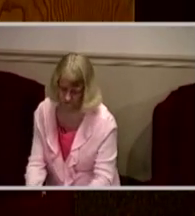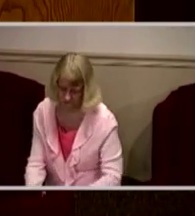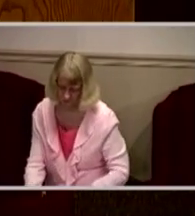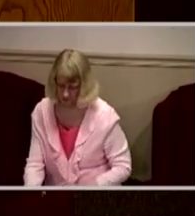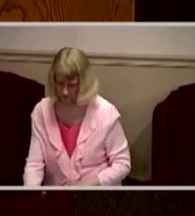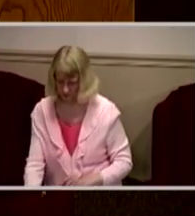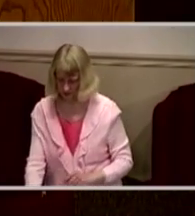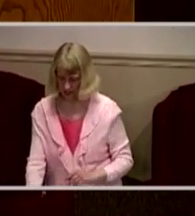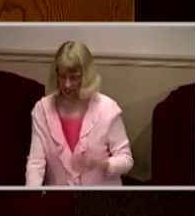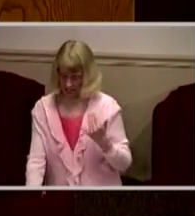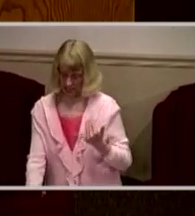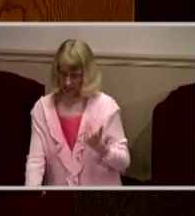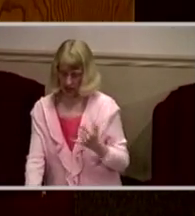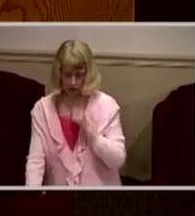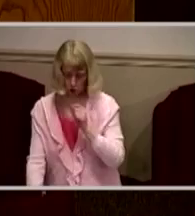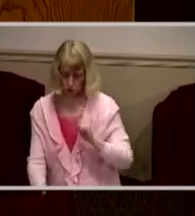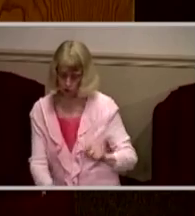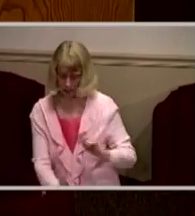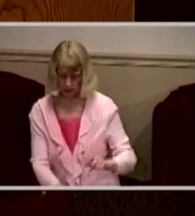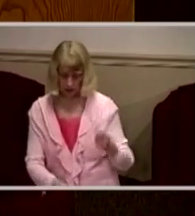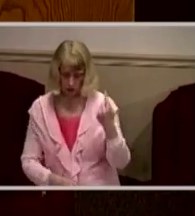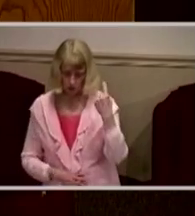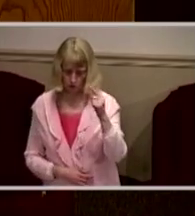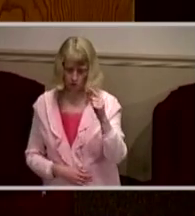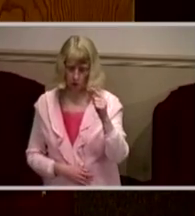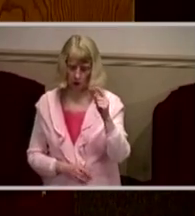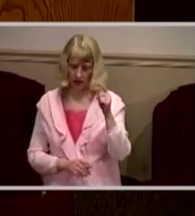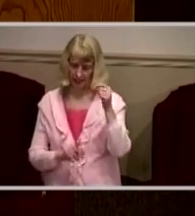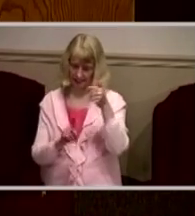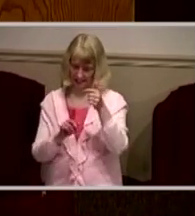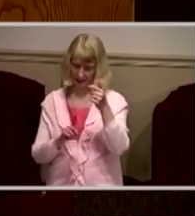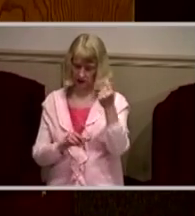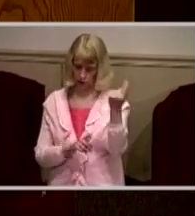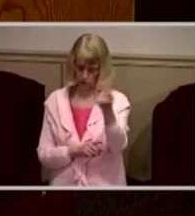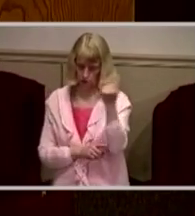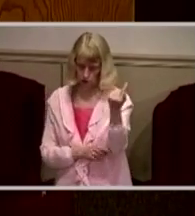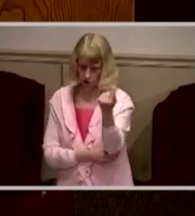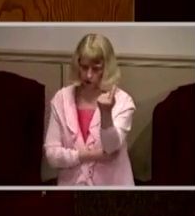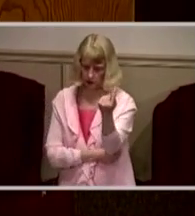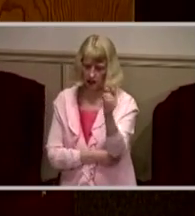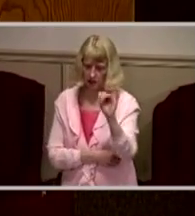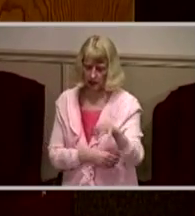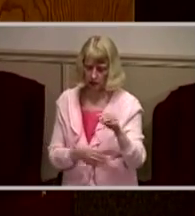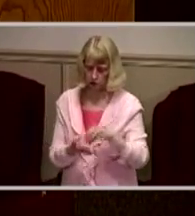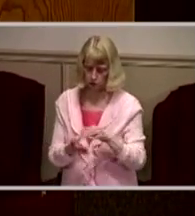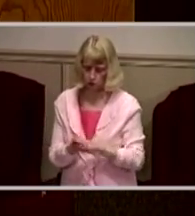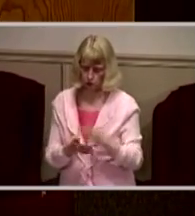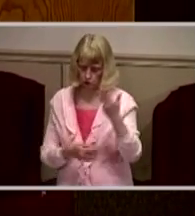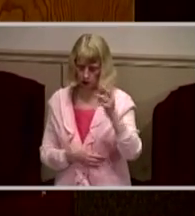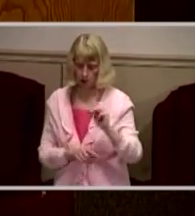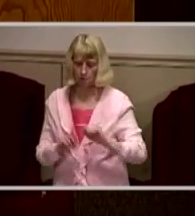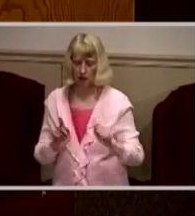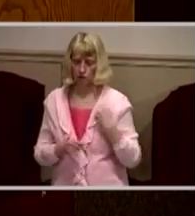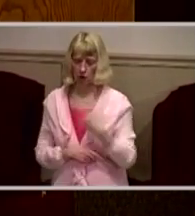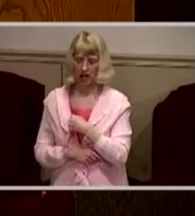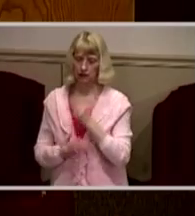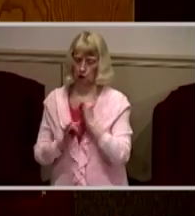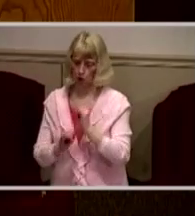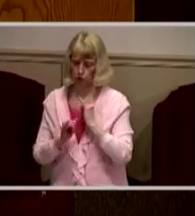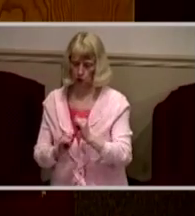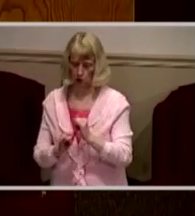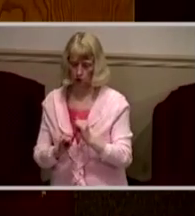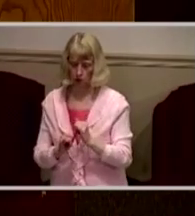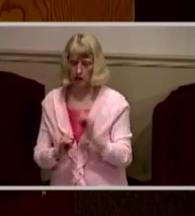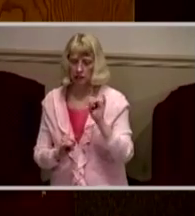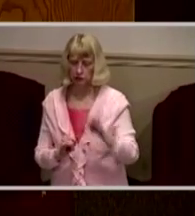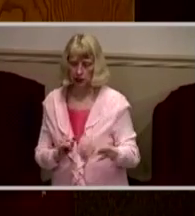23, where it says, "Now it was not written for his sake alone that it was imputed to him, but for us also, to